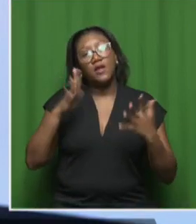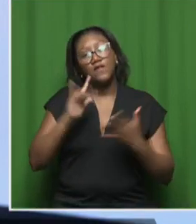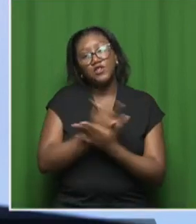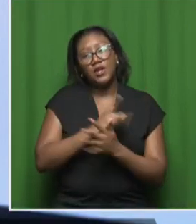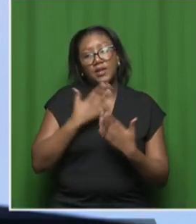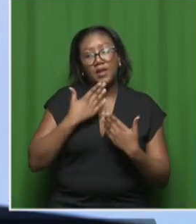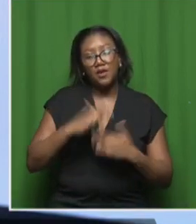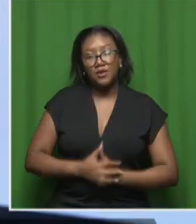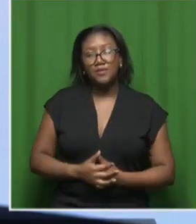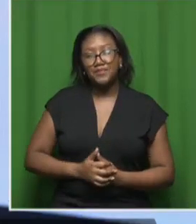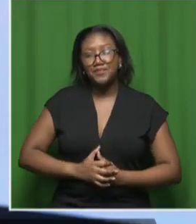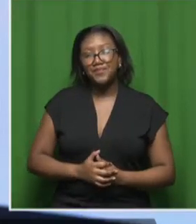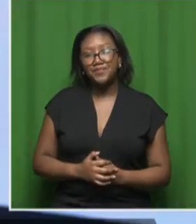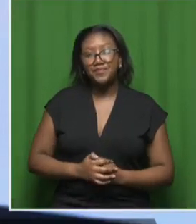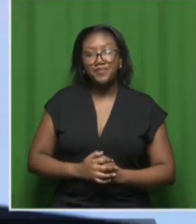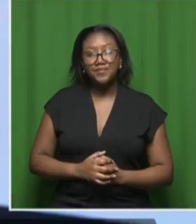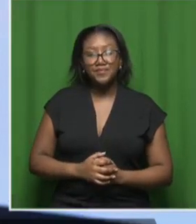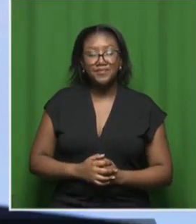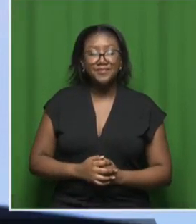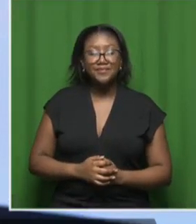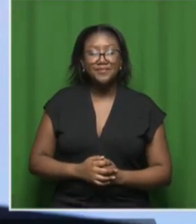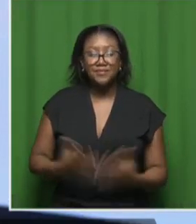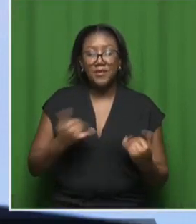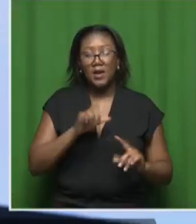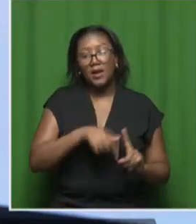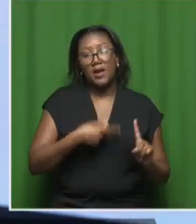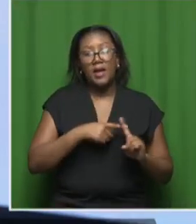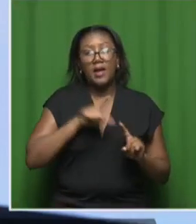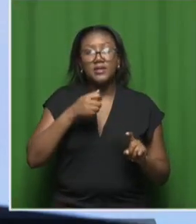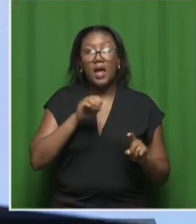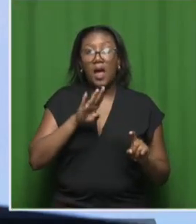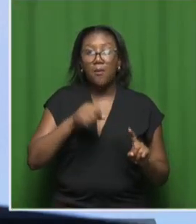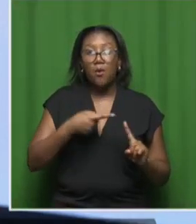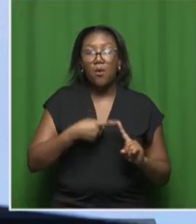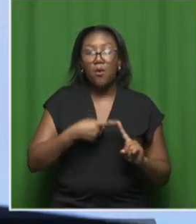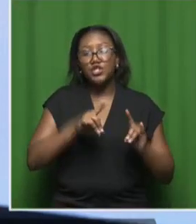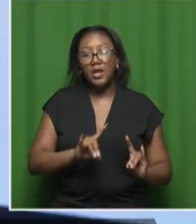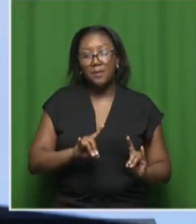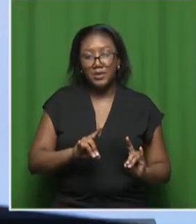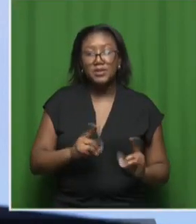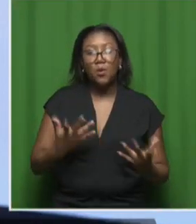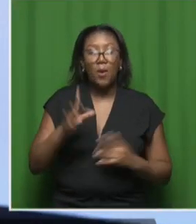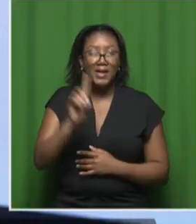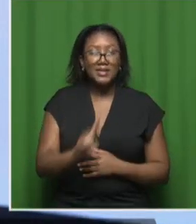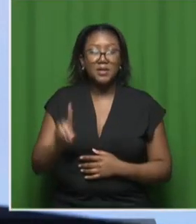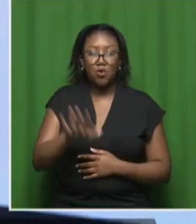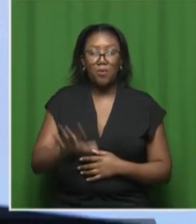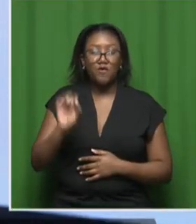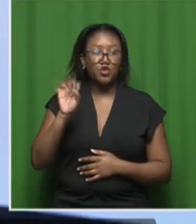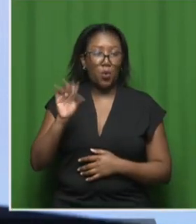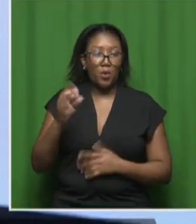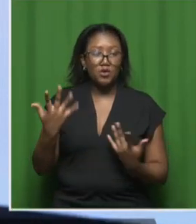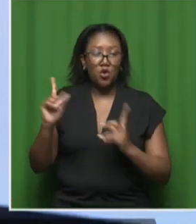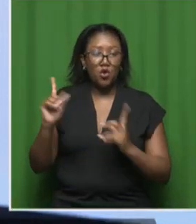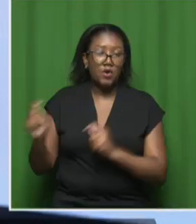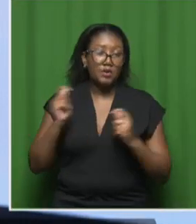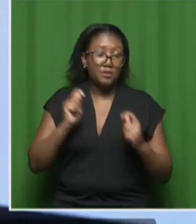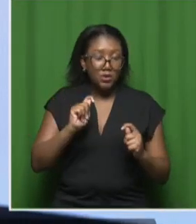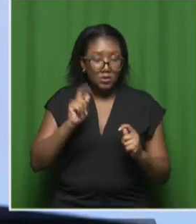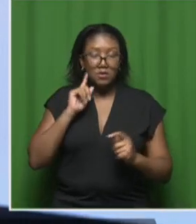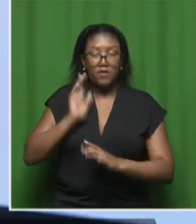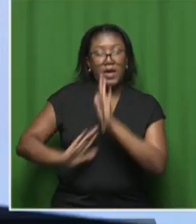us. All right, thank you. Thank you. That was Thabo Maponya, the chairperson of the Diepkloof-based Bokamoso Scholar Transport Association, just zooming